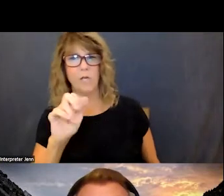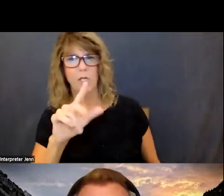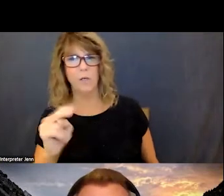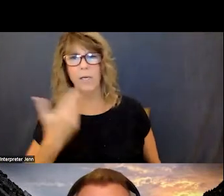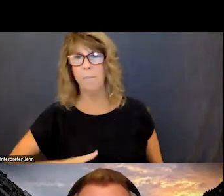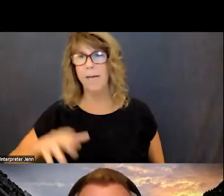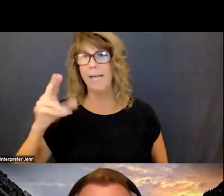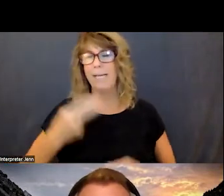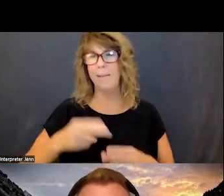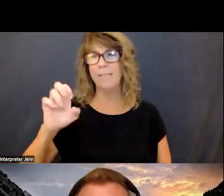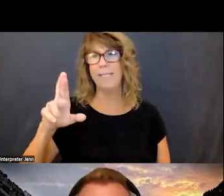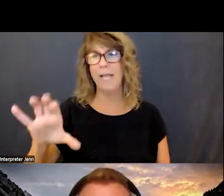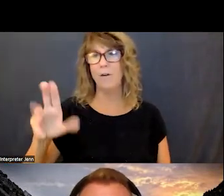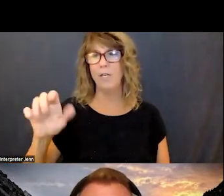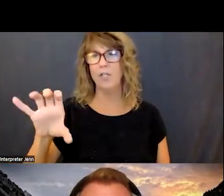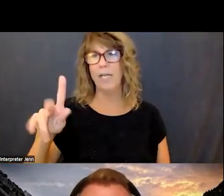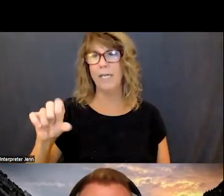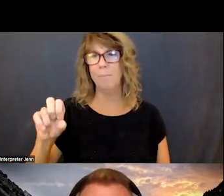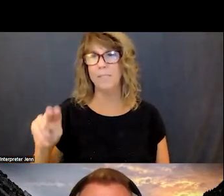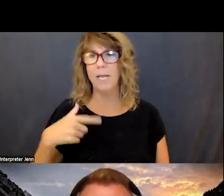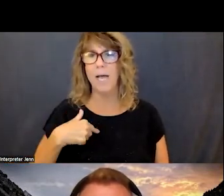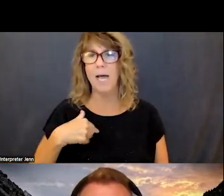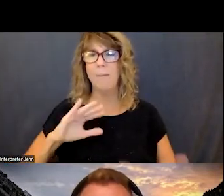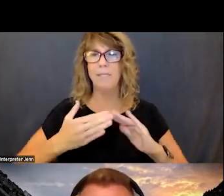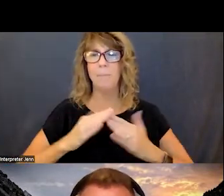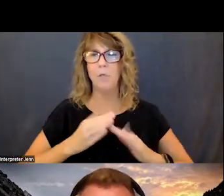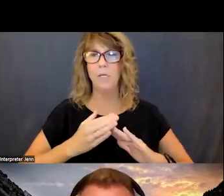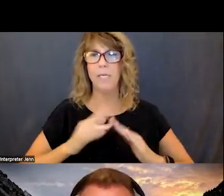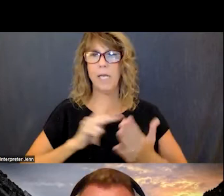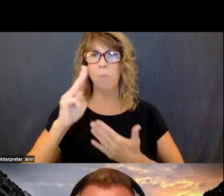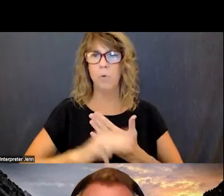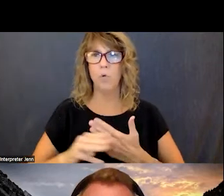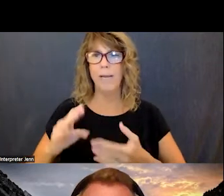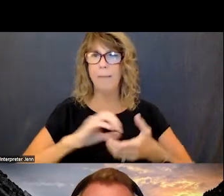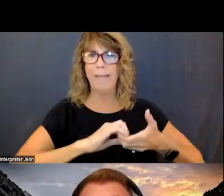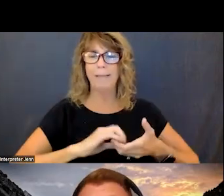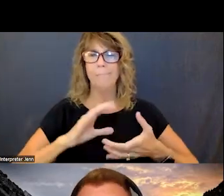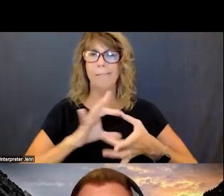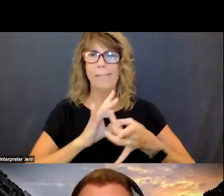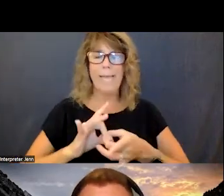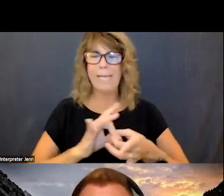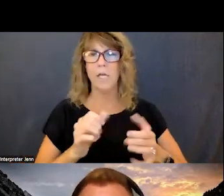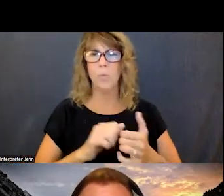Eric Jacobson, and I'm the Community Program Liaison at Rocky Mountain Crisis Partners. And my